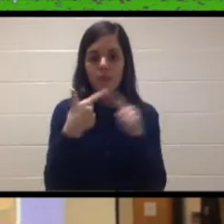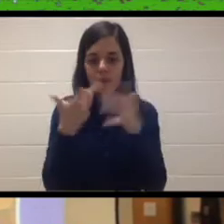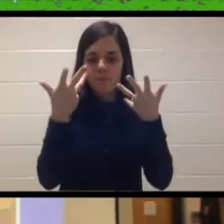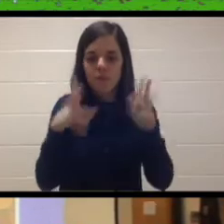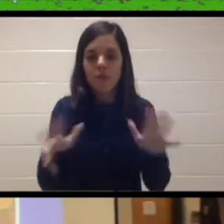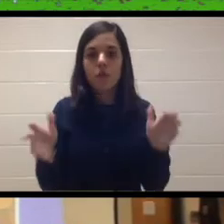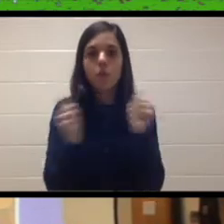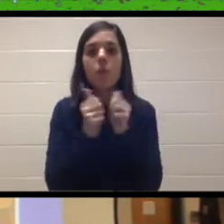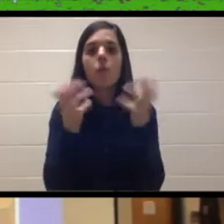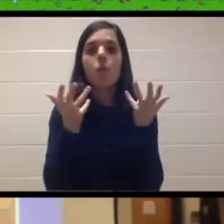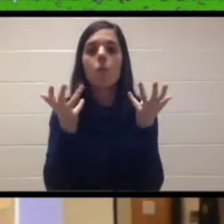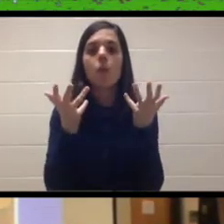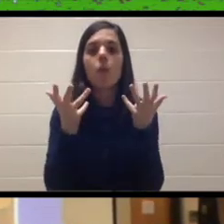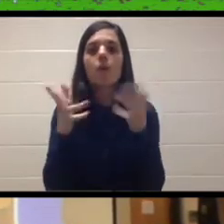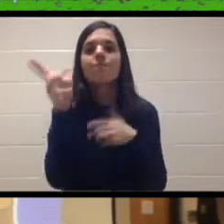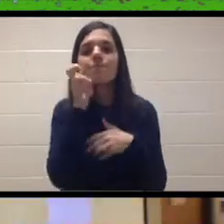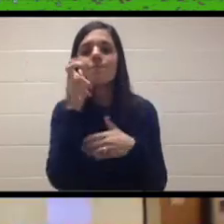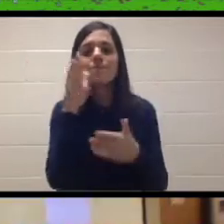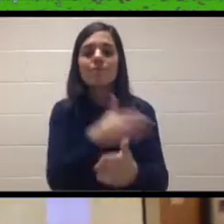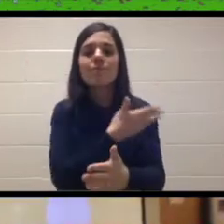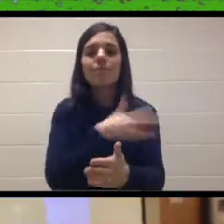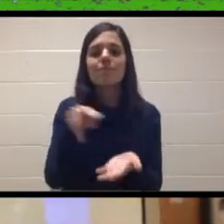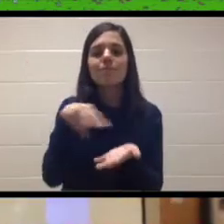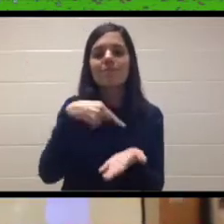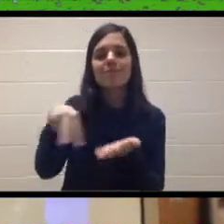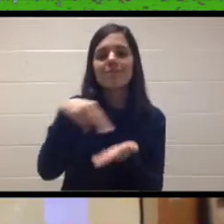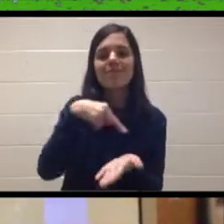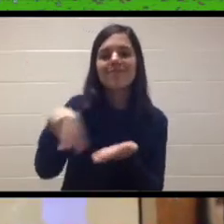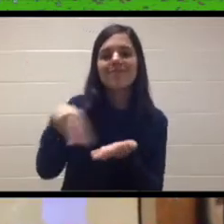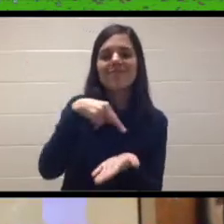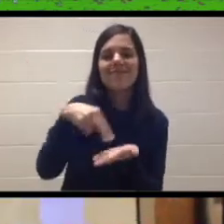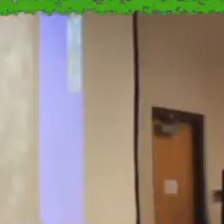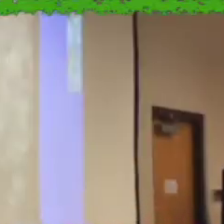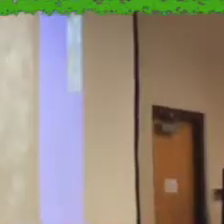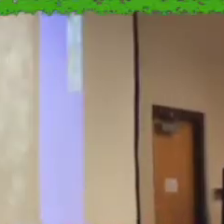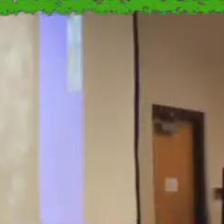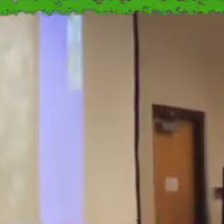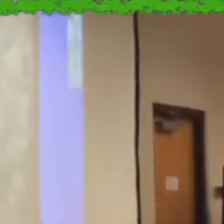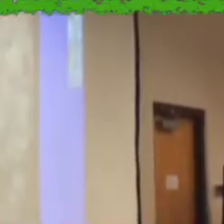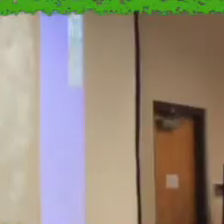for lunch and then we end morning meeting by listening and dancing to a song.